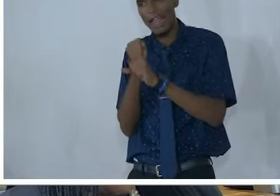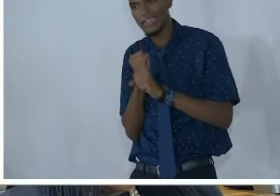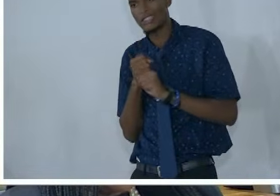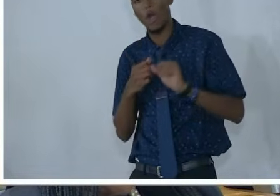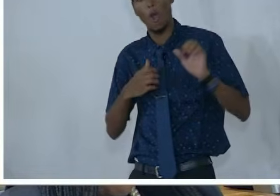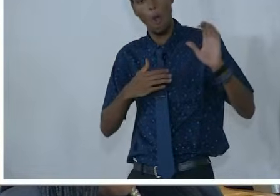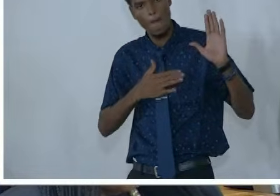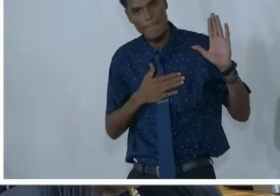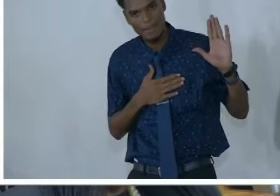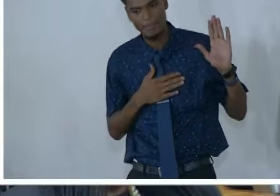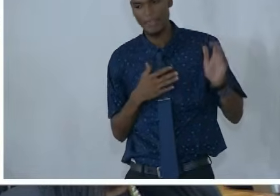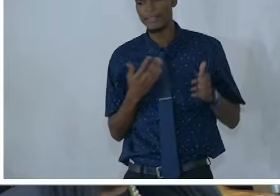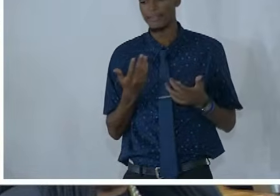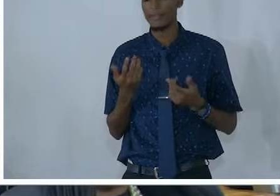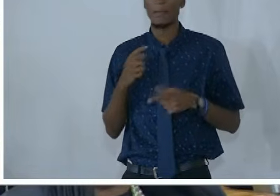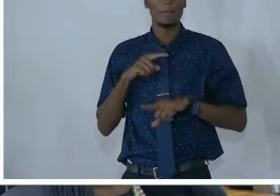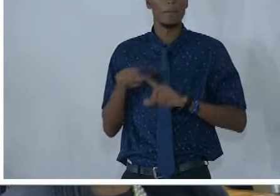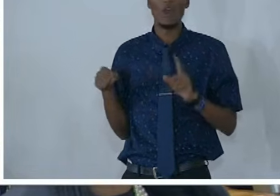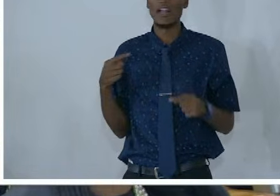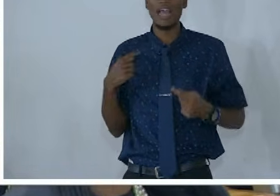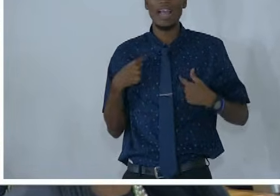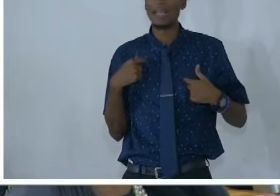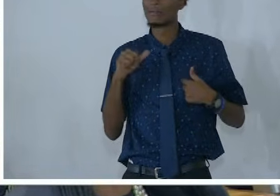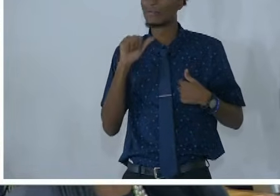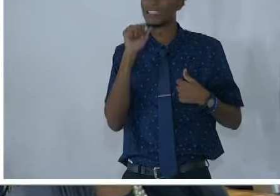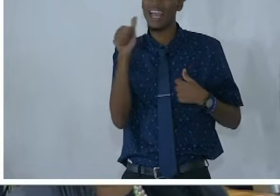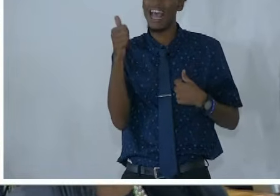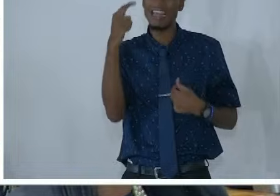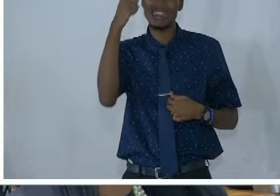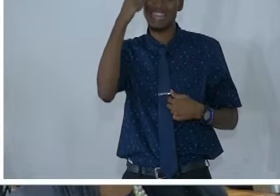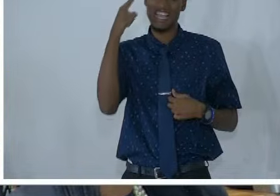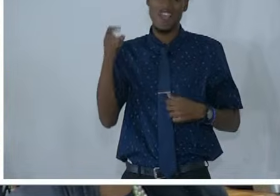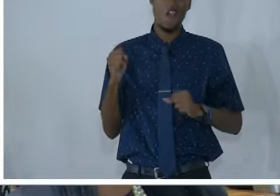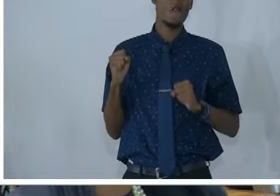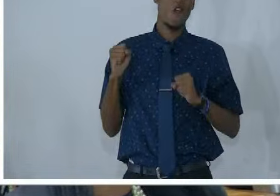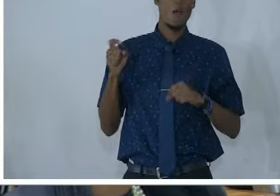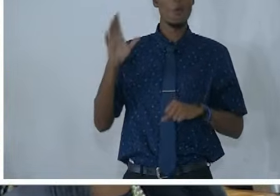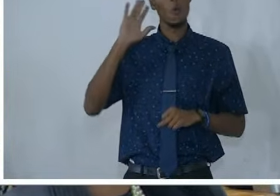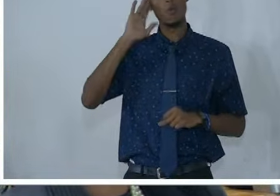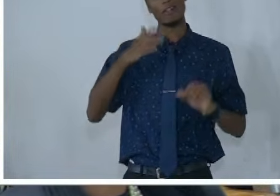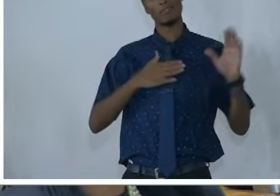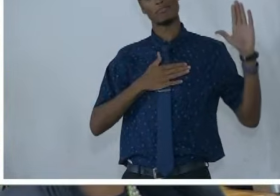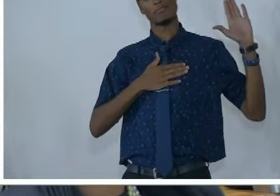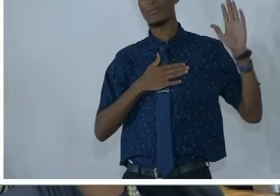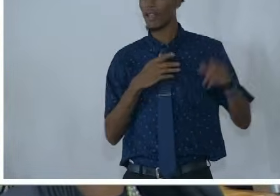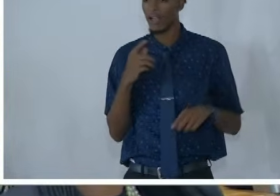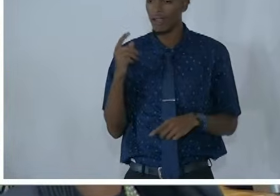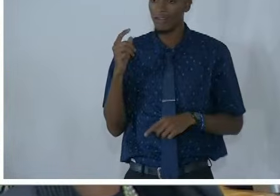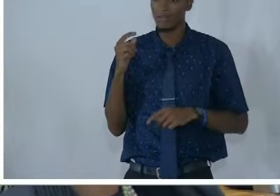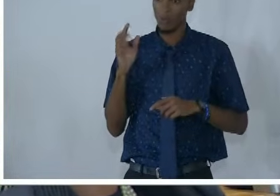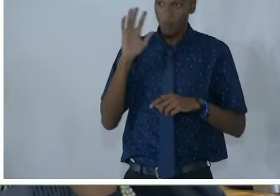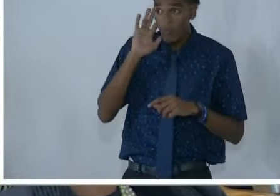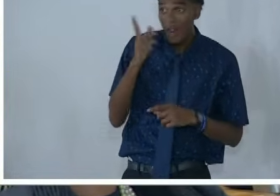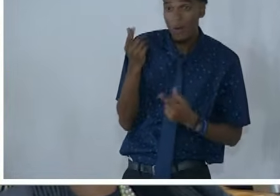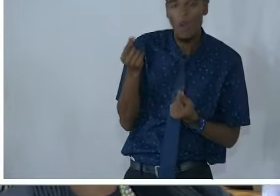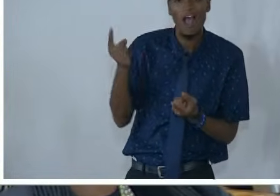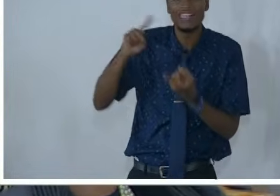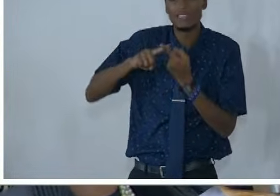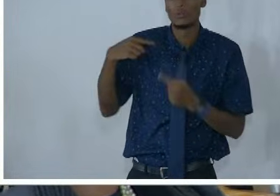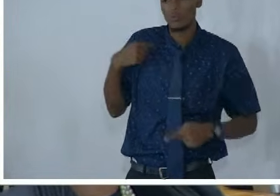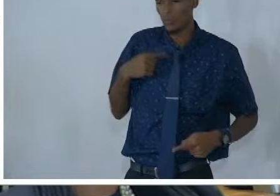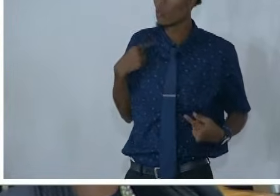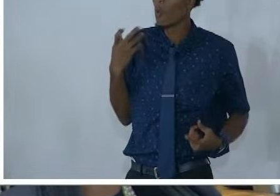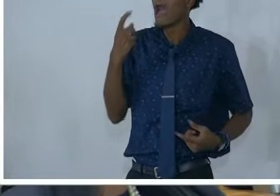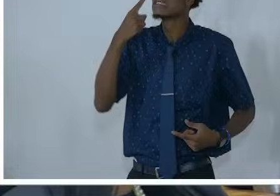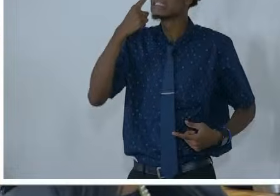commitment. But I am not firm that this commitment holds any water until we actually see some action